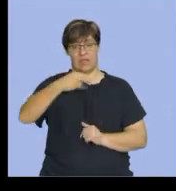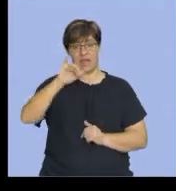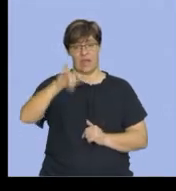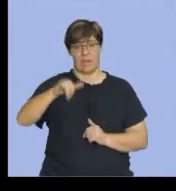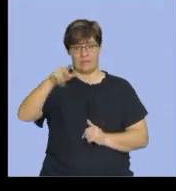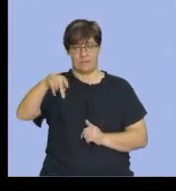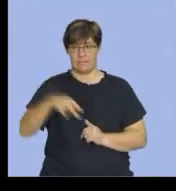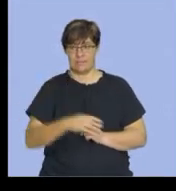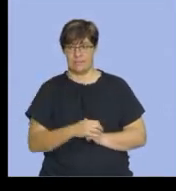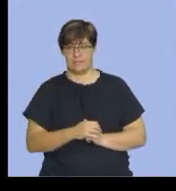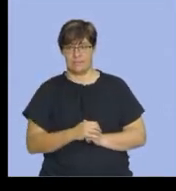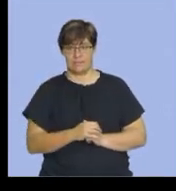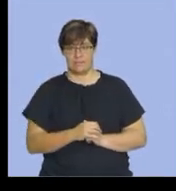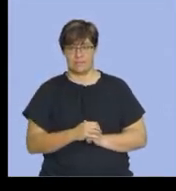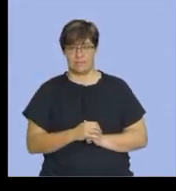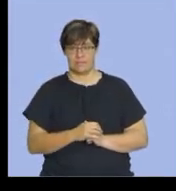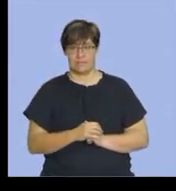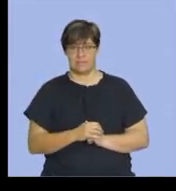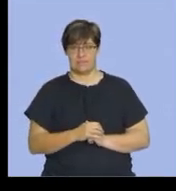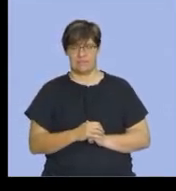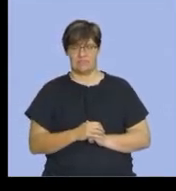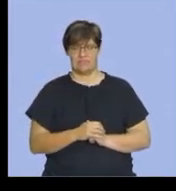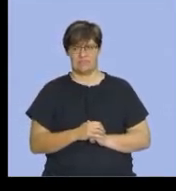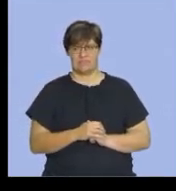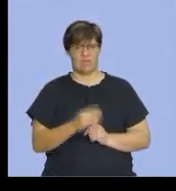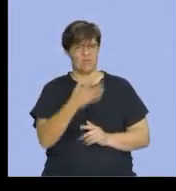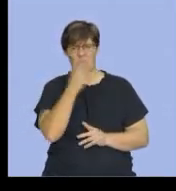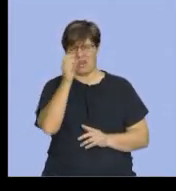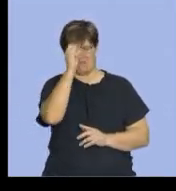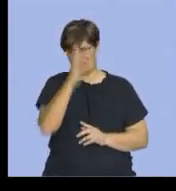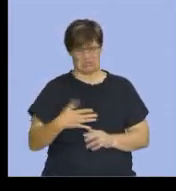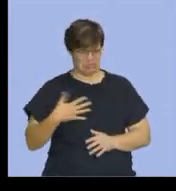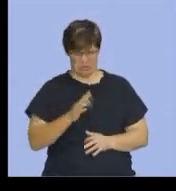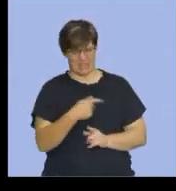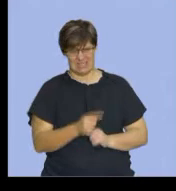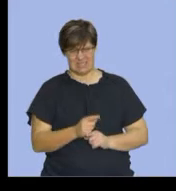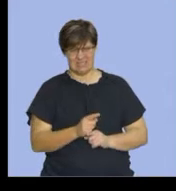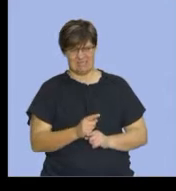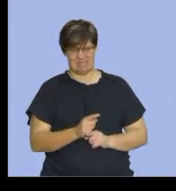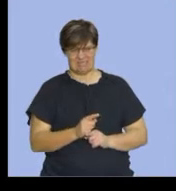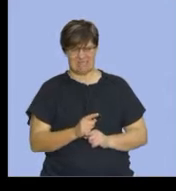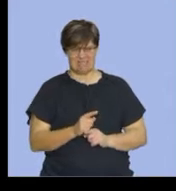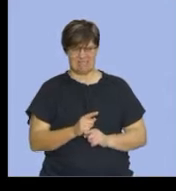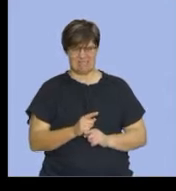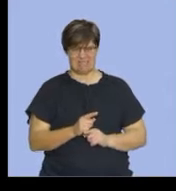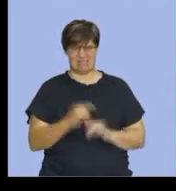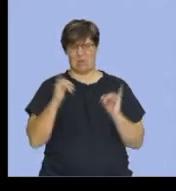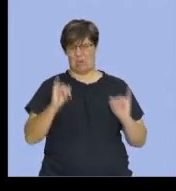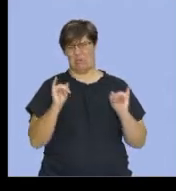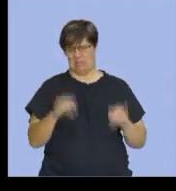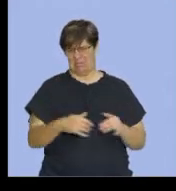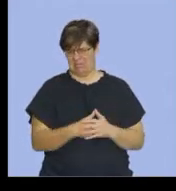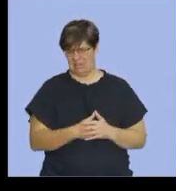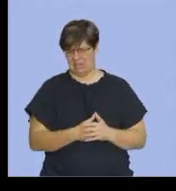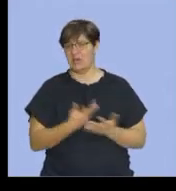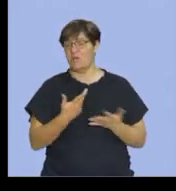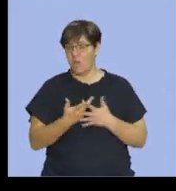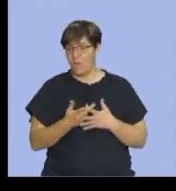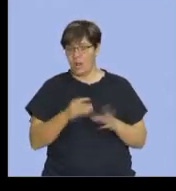over the hypotenuse. Now we don't like fractions because they're horrible. So we're going